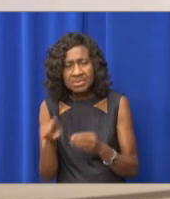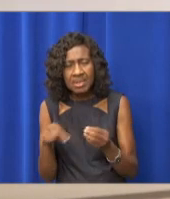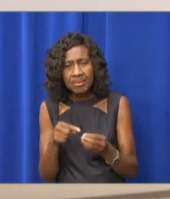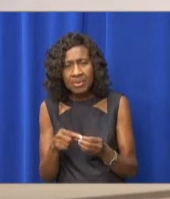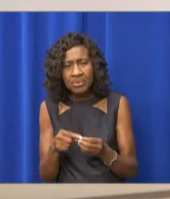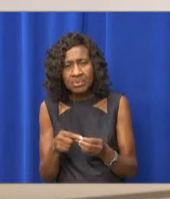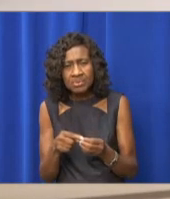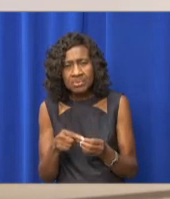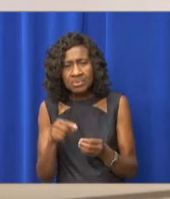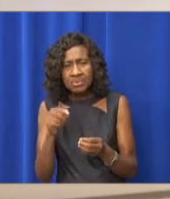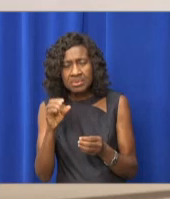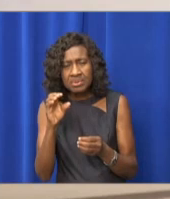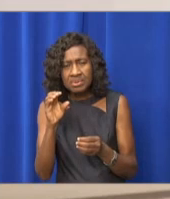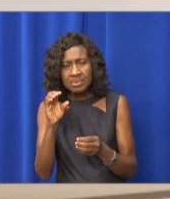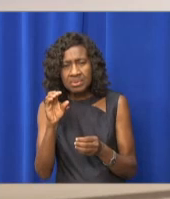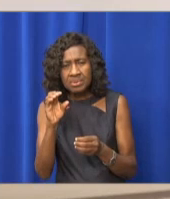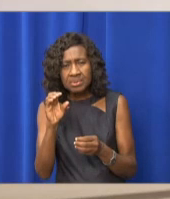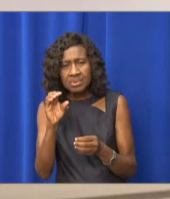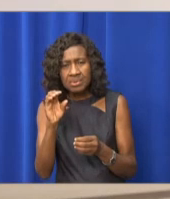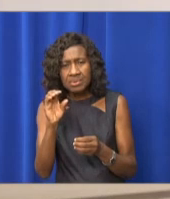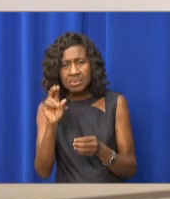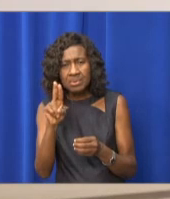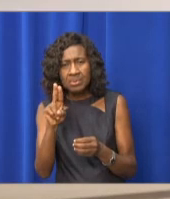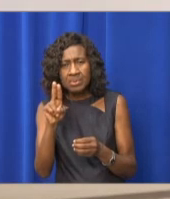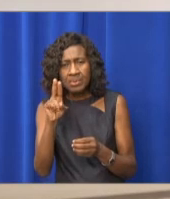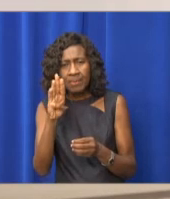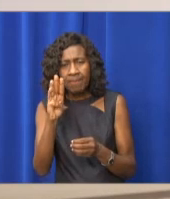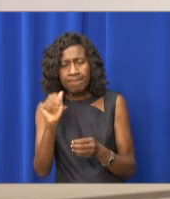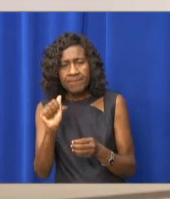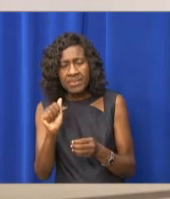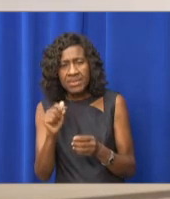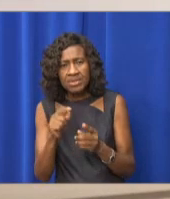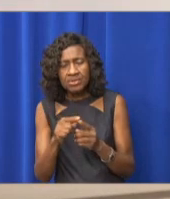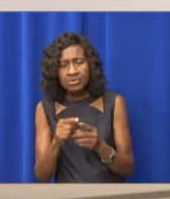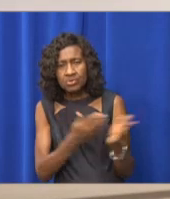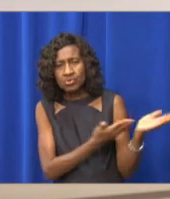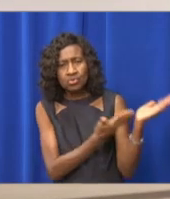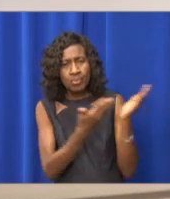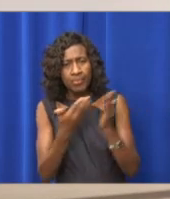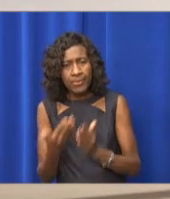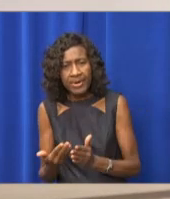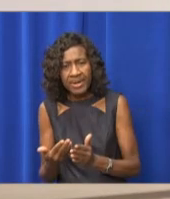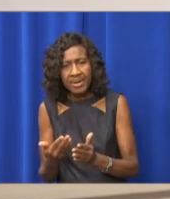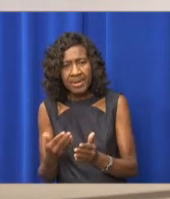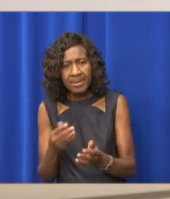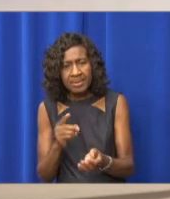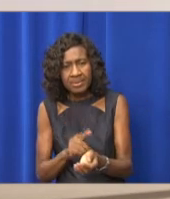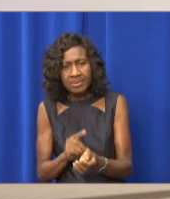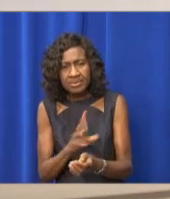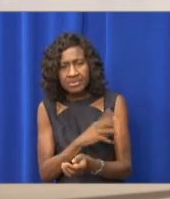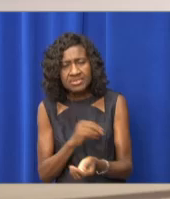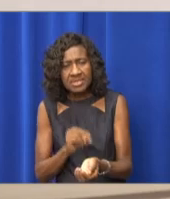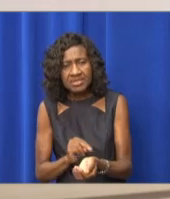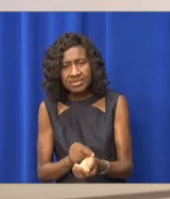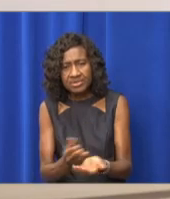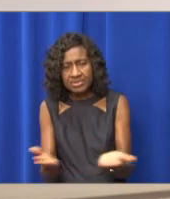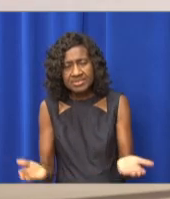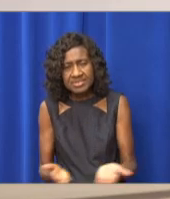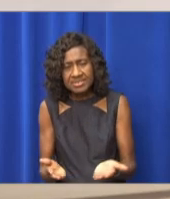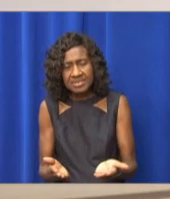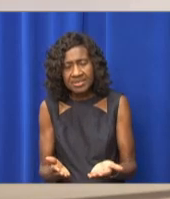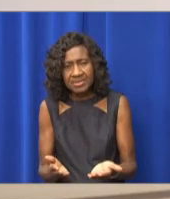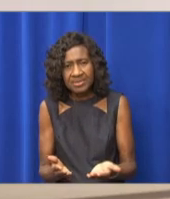with Cuba to bring their medical personnel here? Are we still considering that as an avenue given our